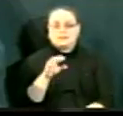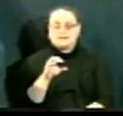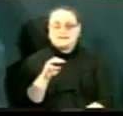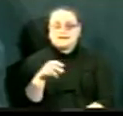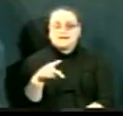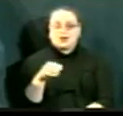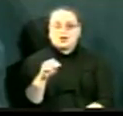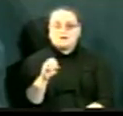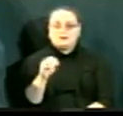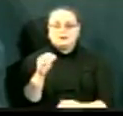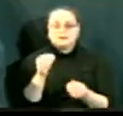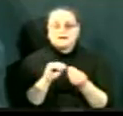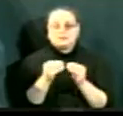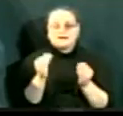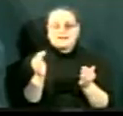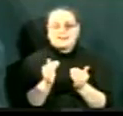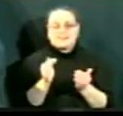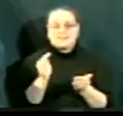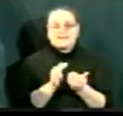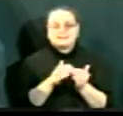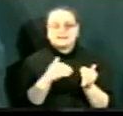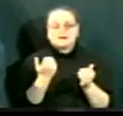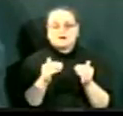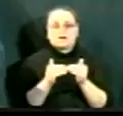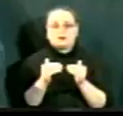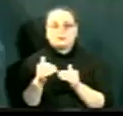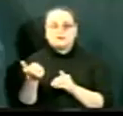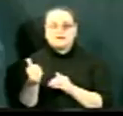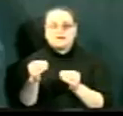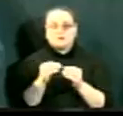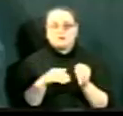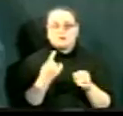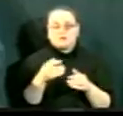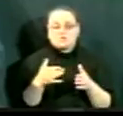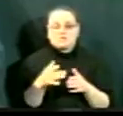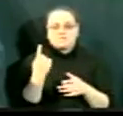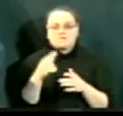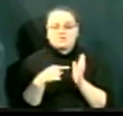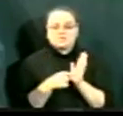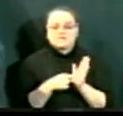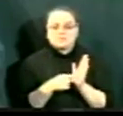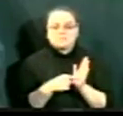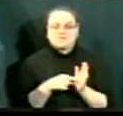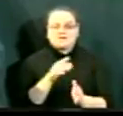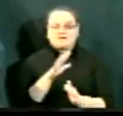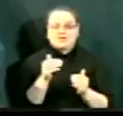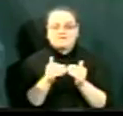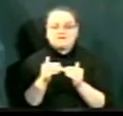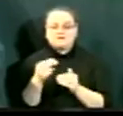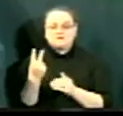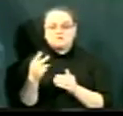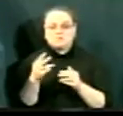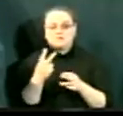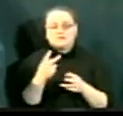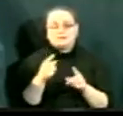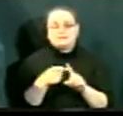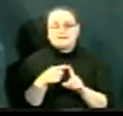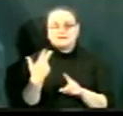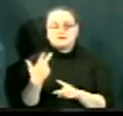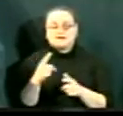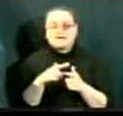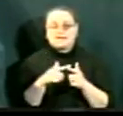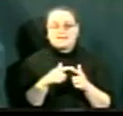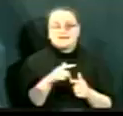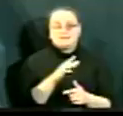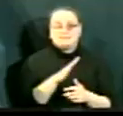less than or equal to 10 into add-in pairs in more than one way. For example, 5 equals 2 plus 3 and 5 equals